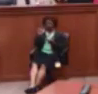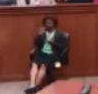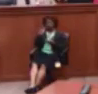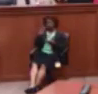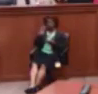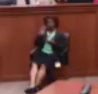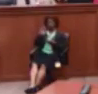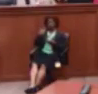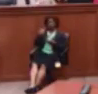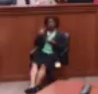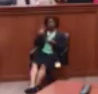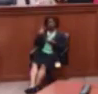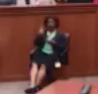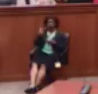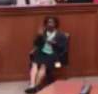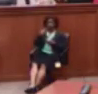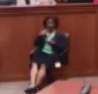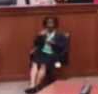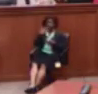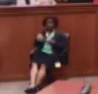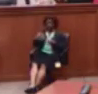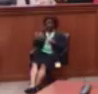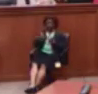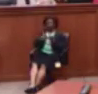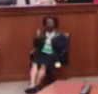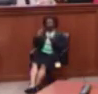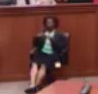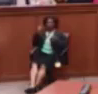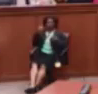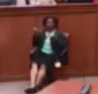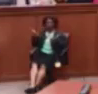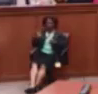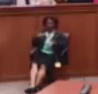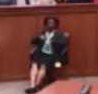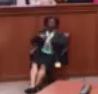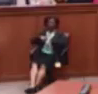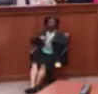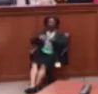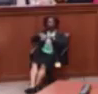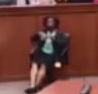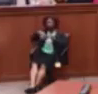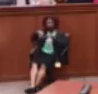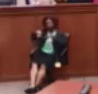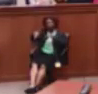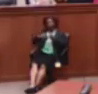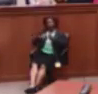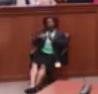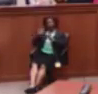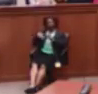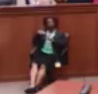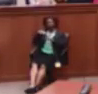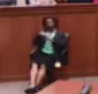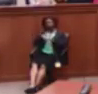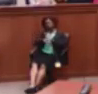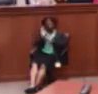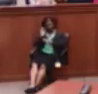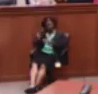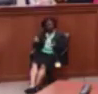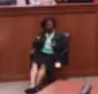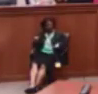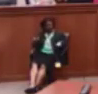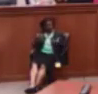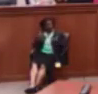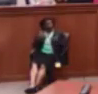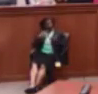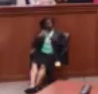wait a year when we could start doing some of it, if not all of it, this fall. Do y'all know the details and why it is that we